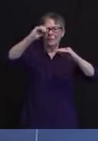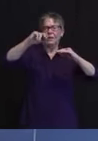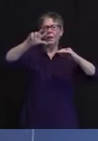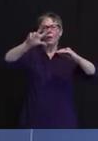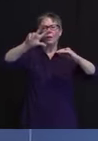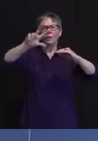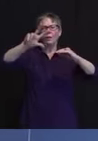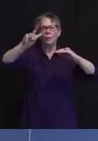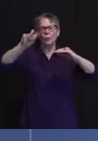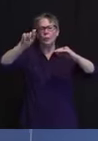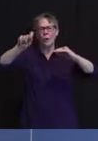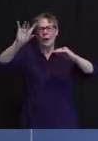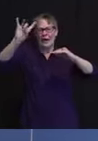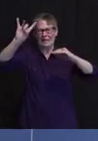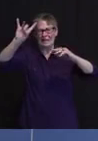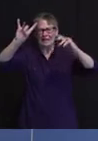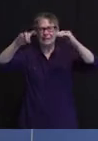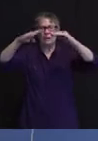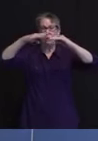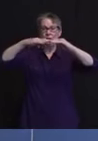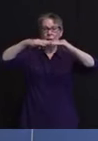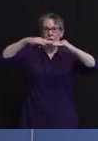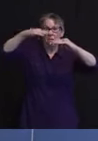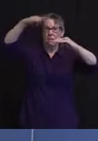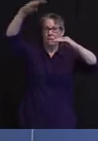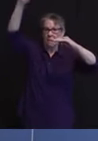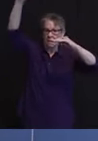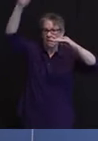41.9% are female, 58% are male.